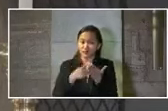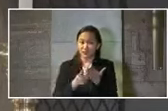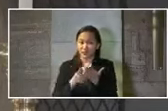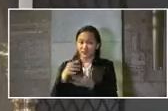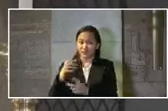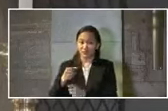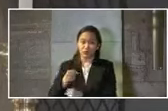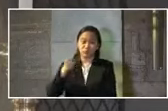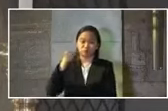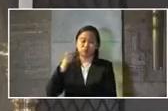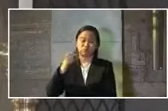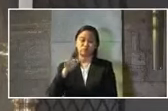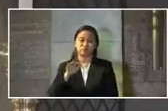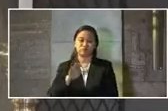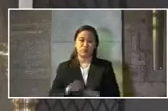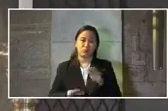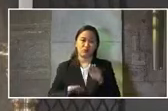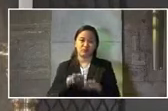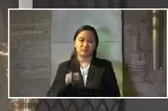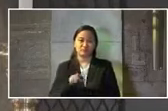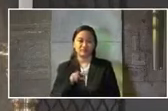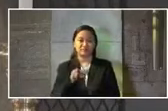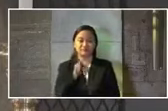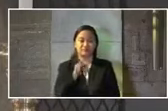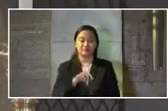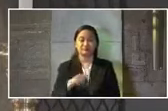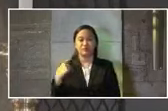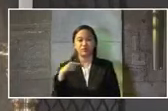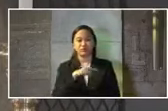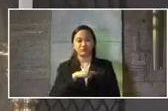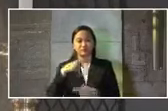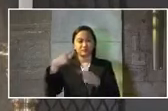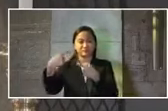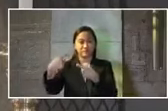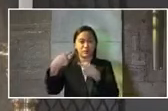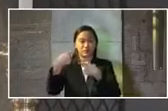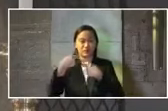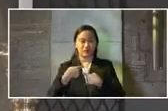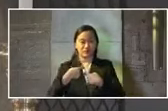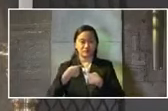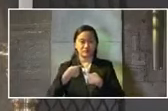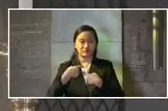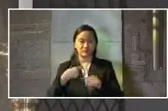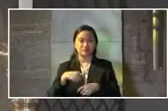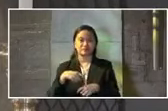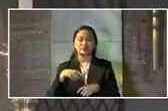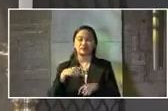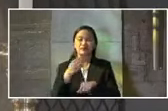kanyang walking stick. And we were also given a bone,